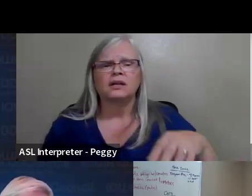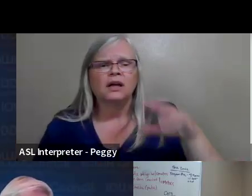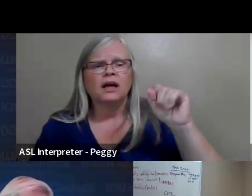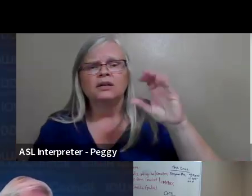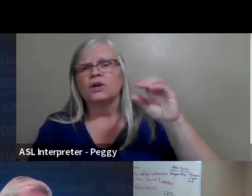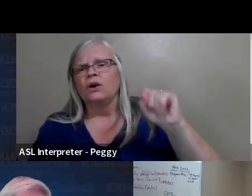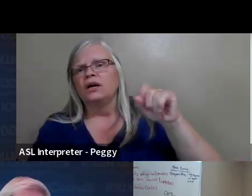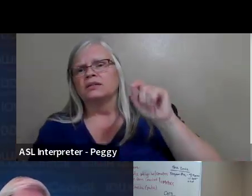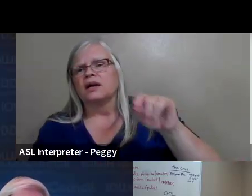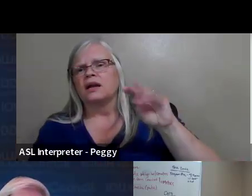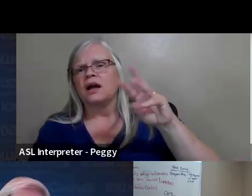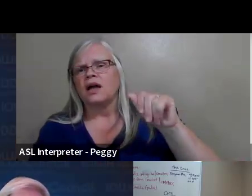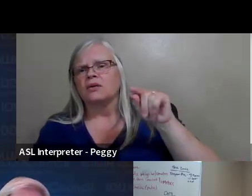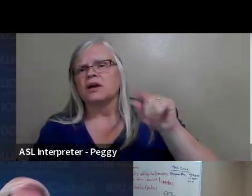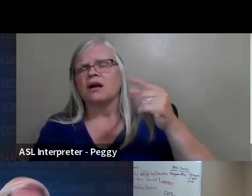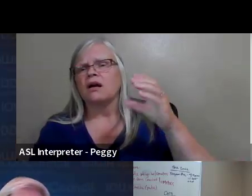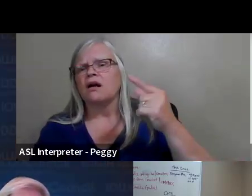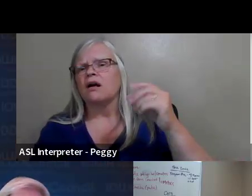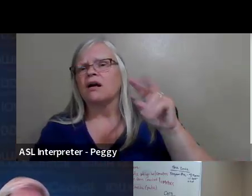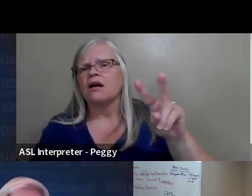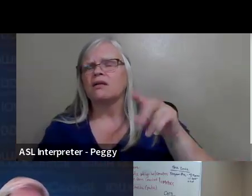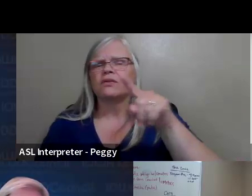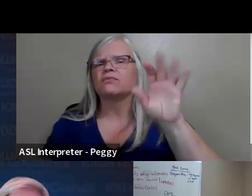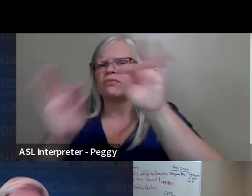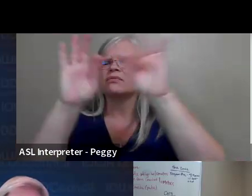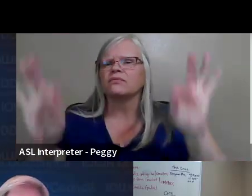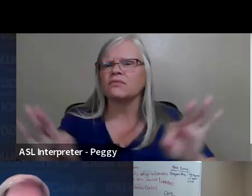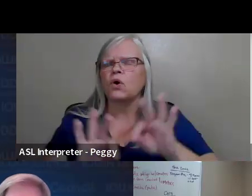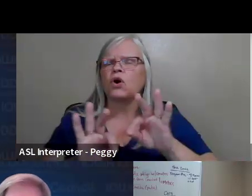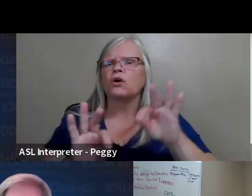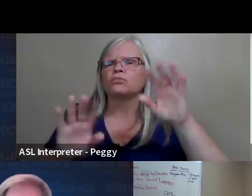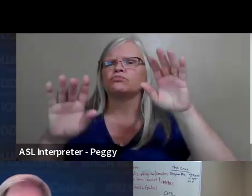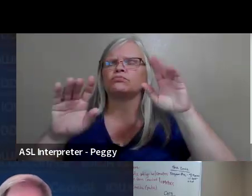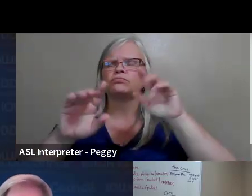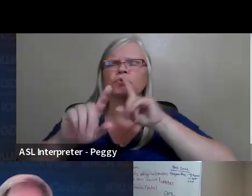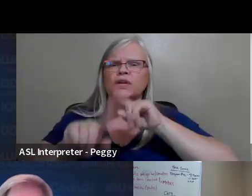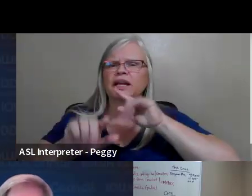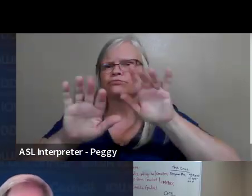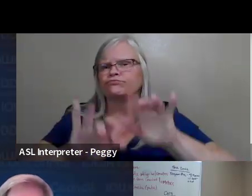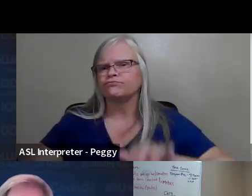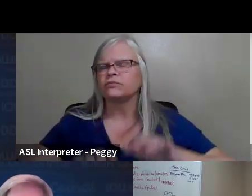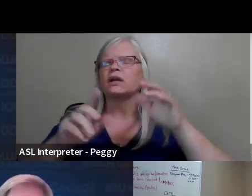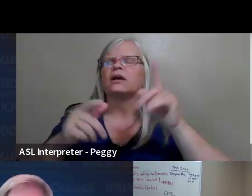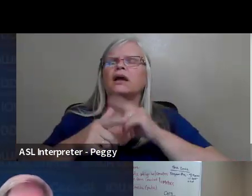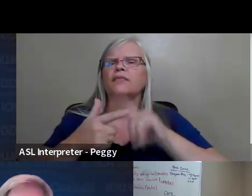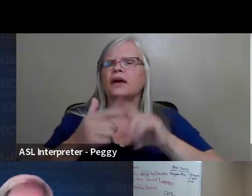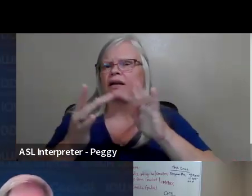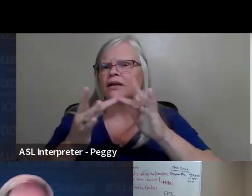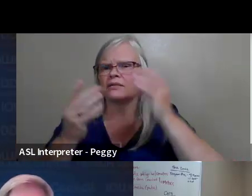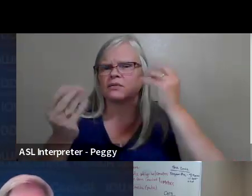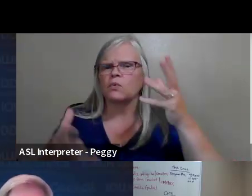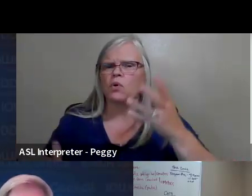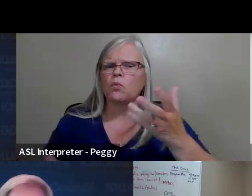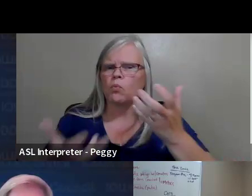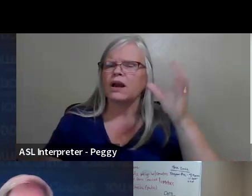sos.iowa.gov has a form that you can fill out. It has our contact information. We want to